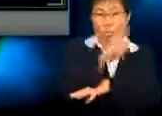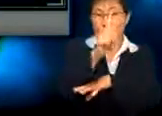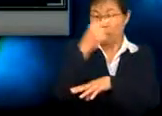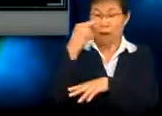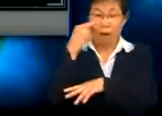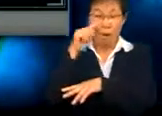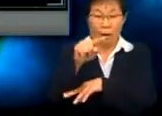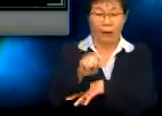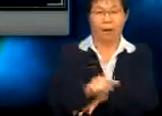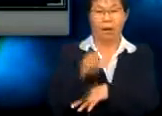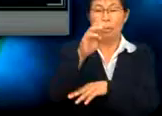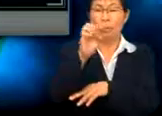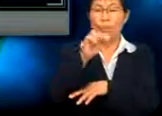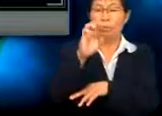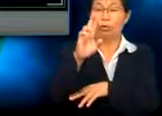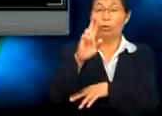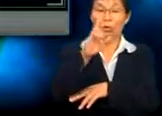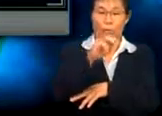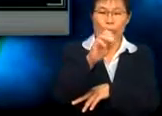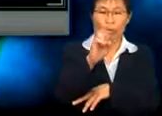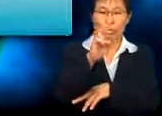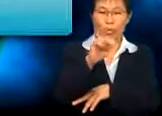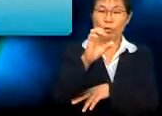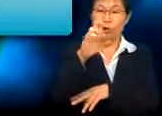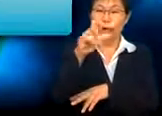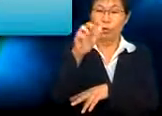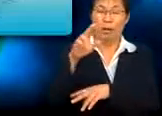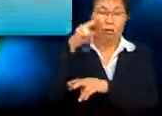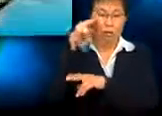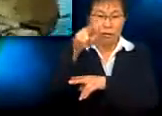eye is called monocular vision.